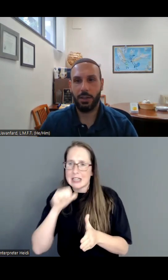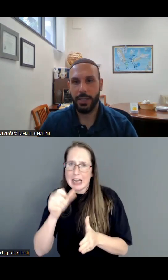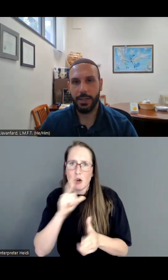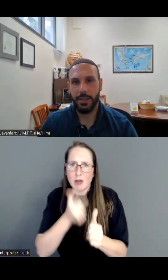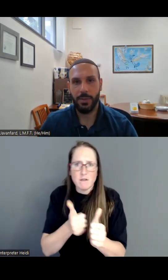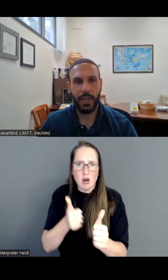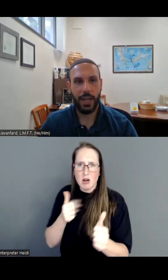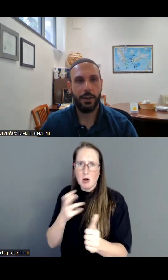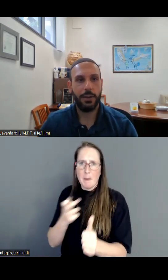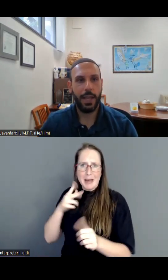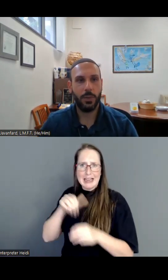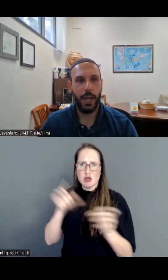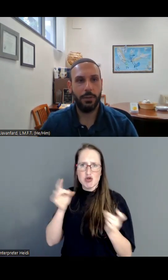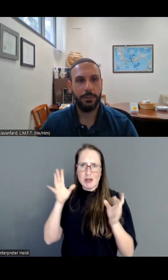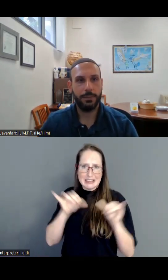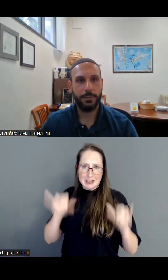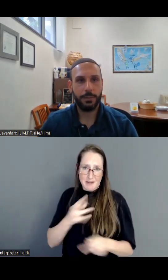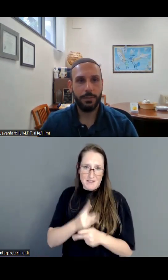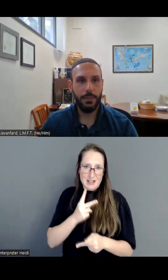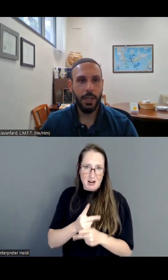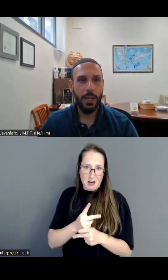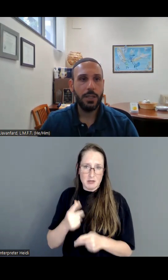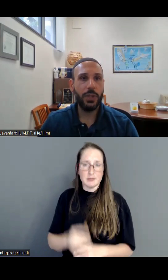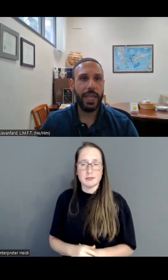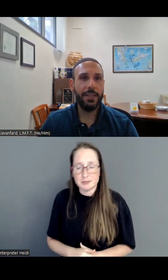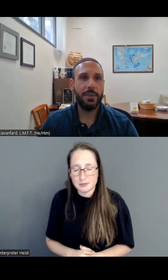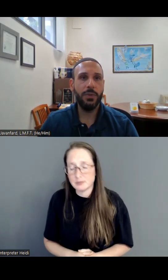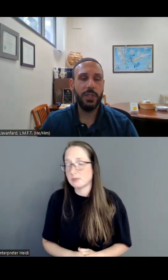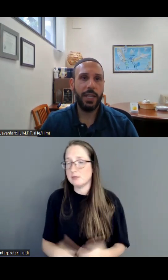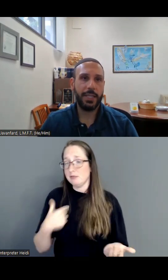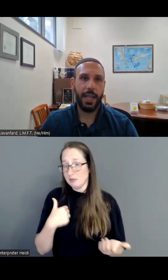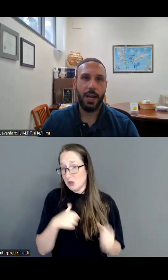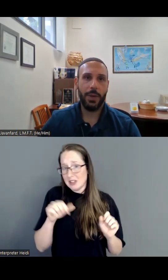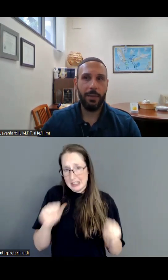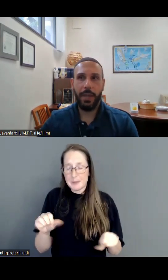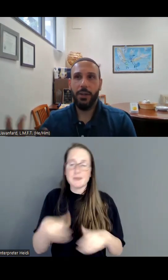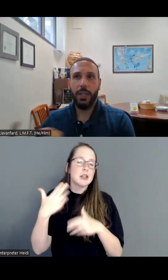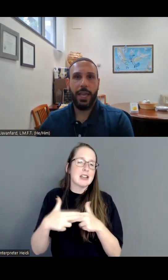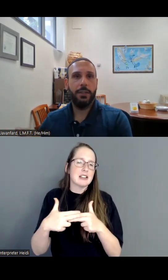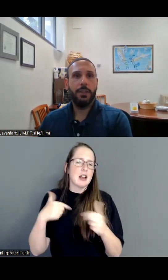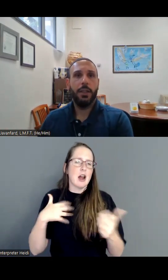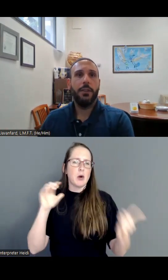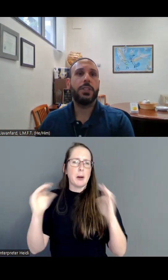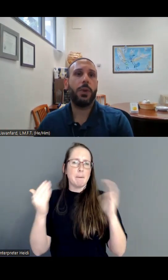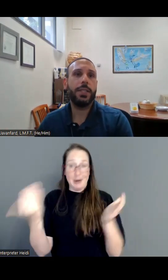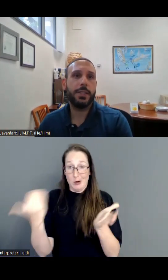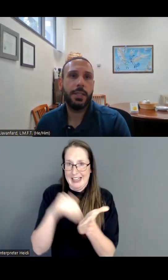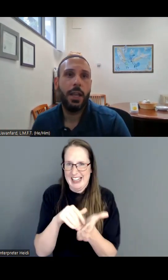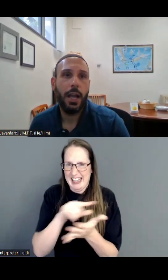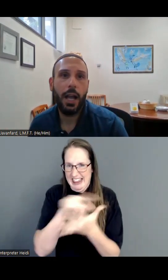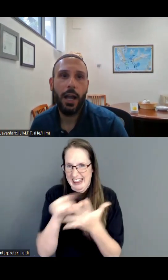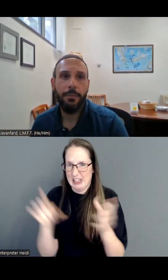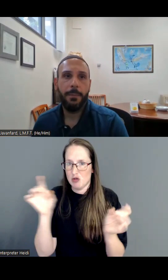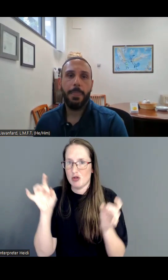into the crisis system of care as well. So if we can, let's move to the next slide. And I want to compare again these